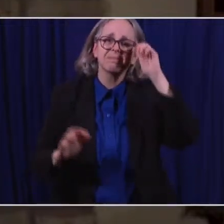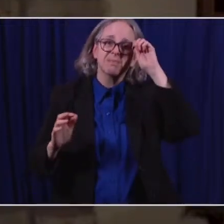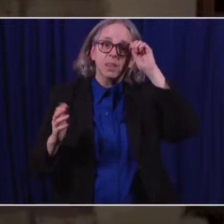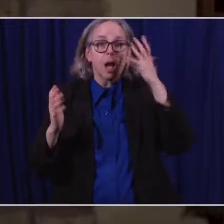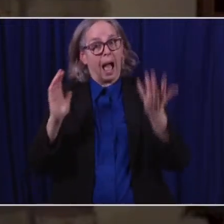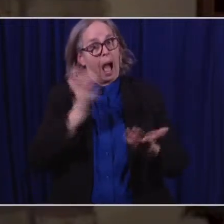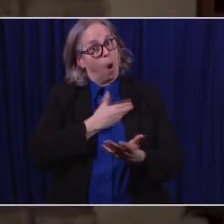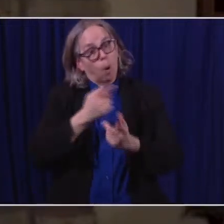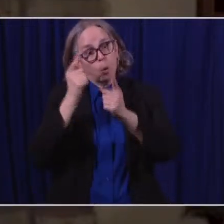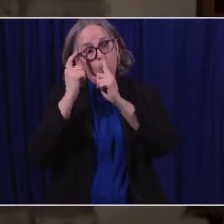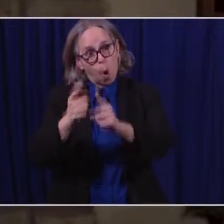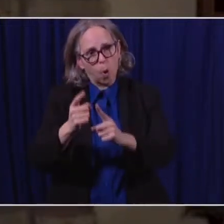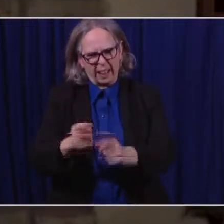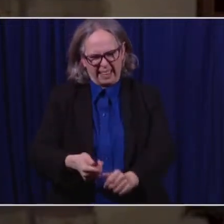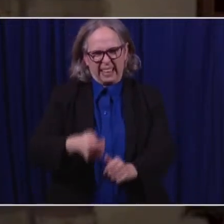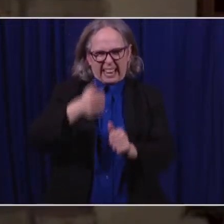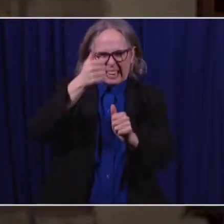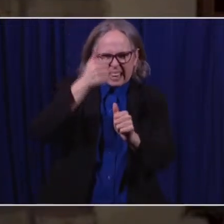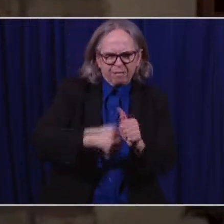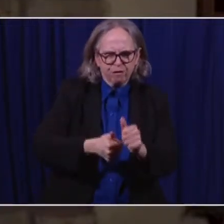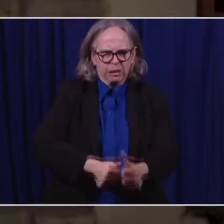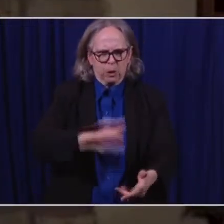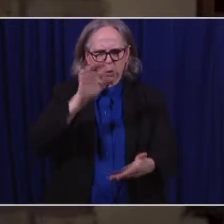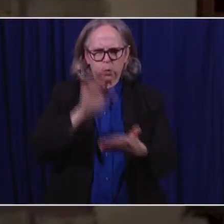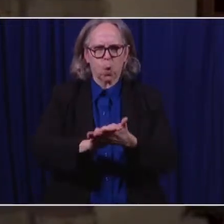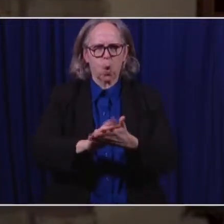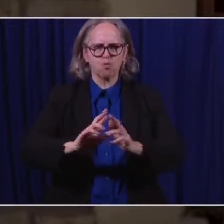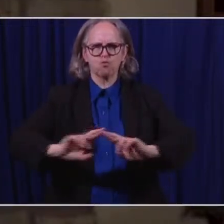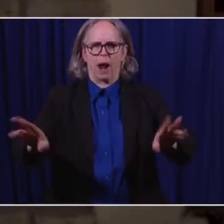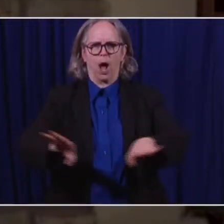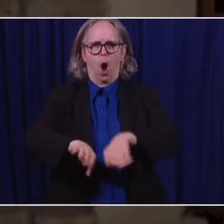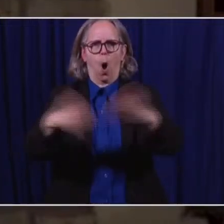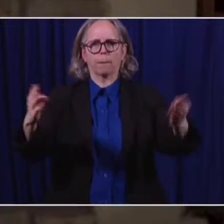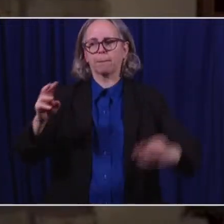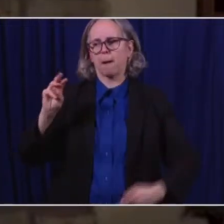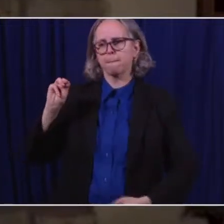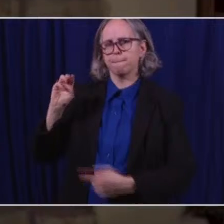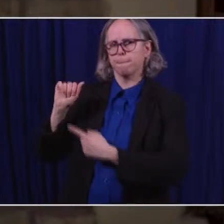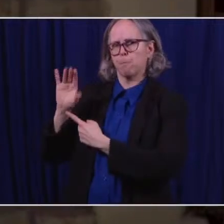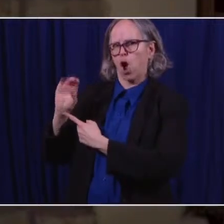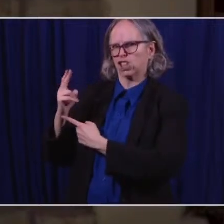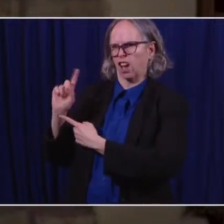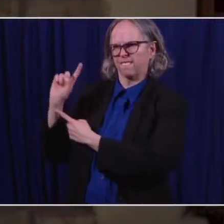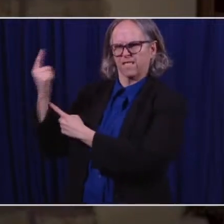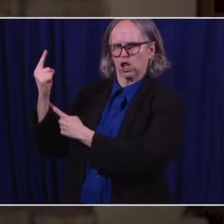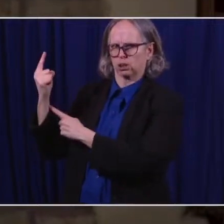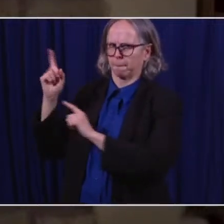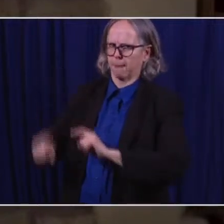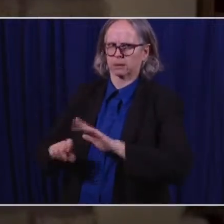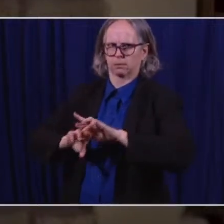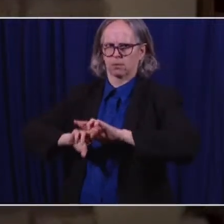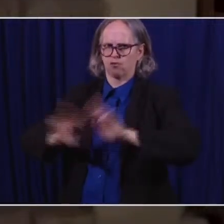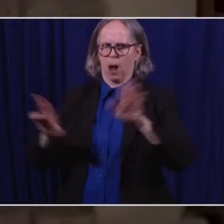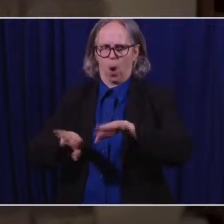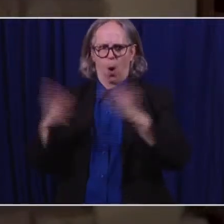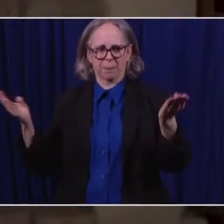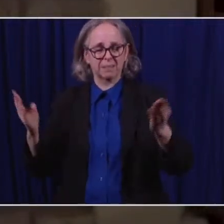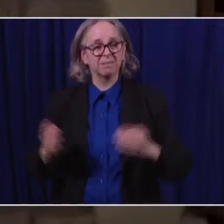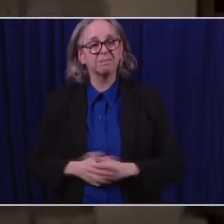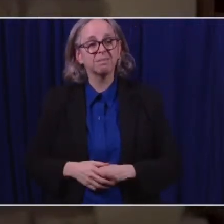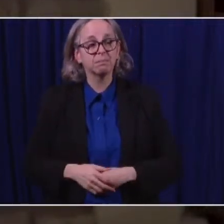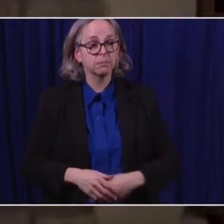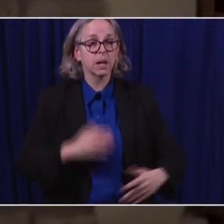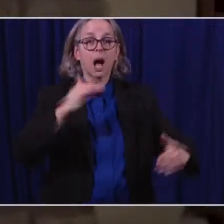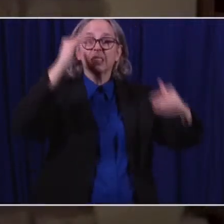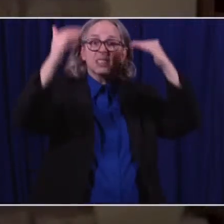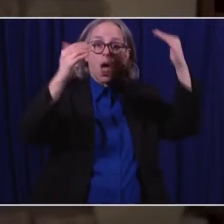Every school personnel will be able to get their first vaccine. Our goal is first vaccine